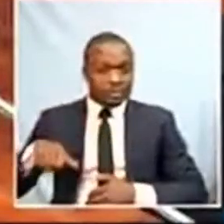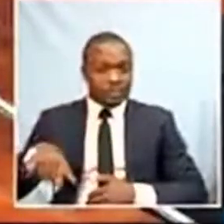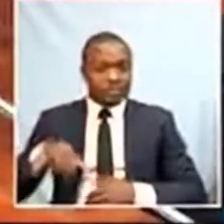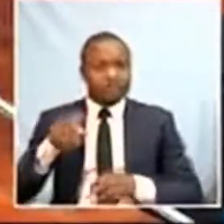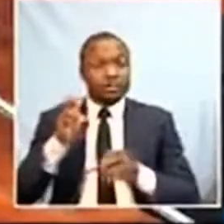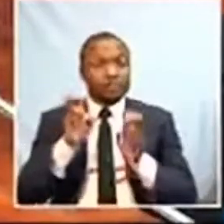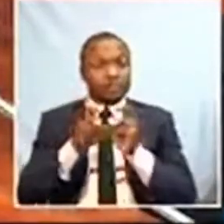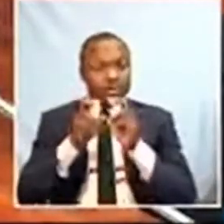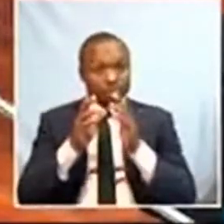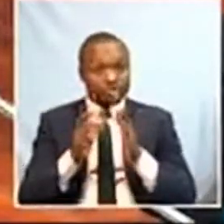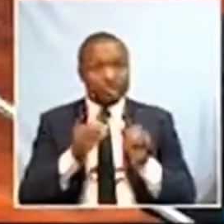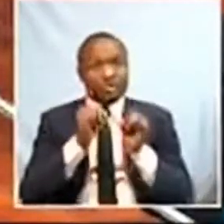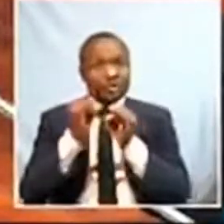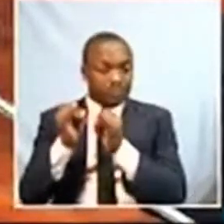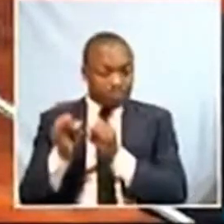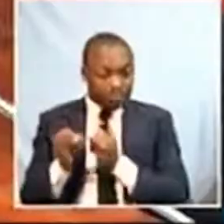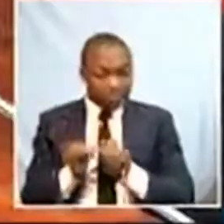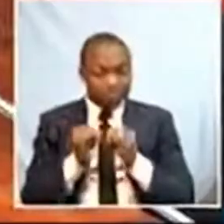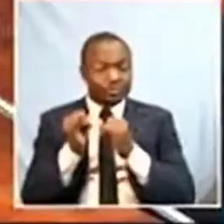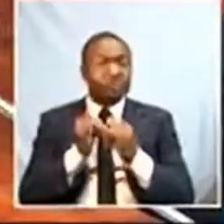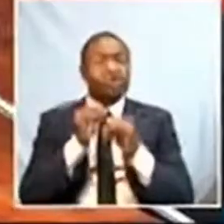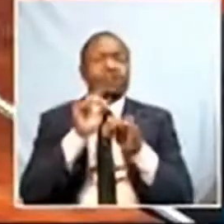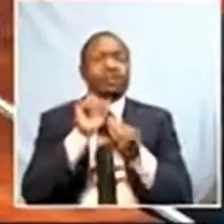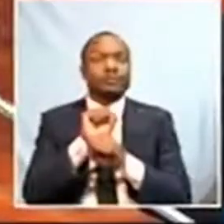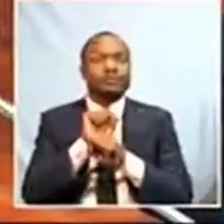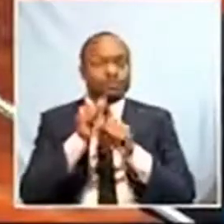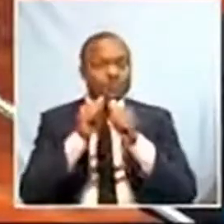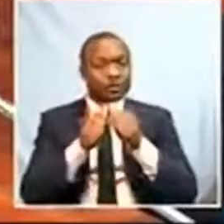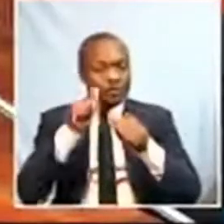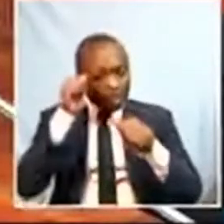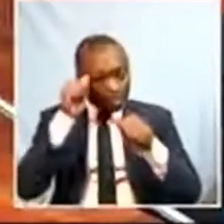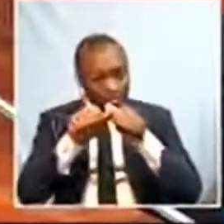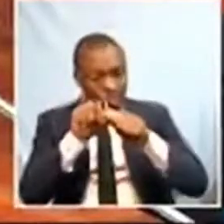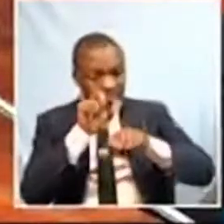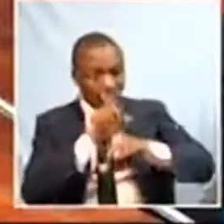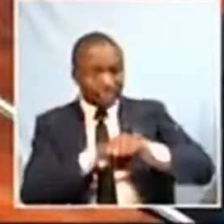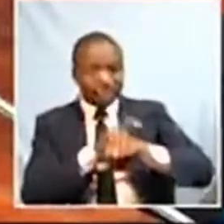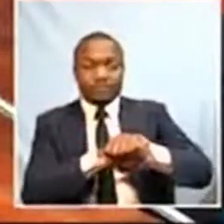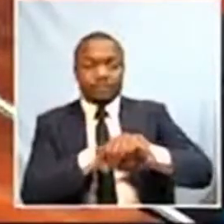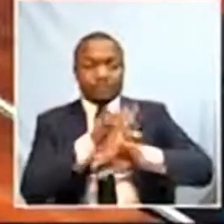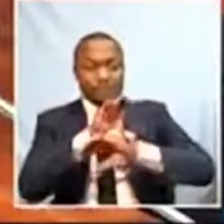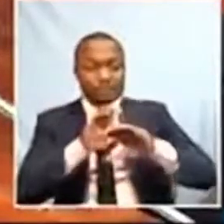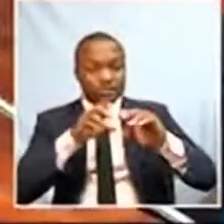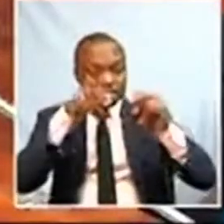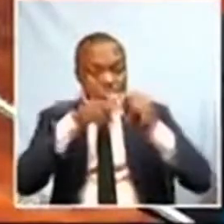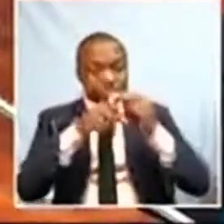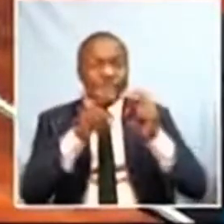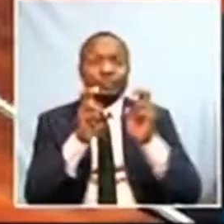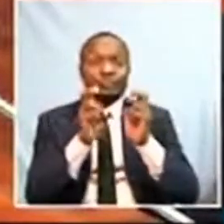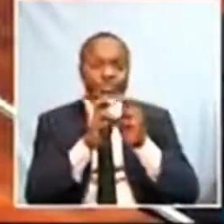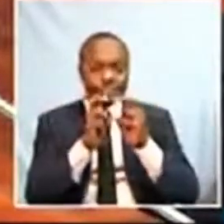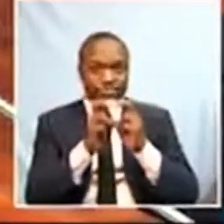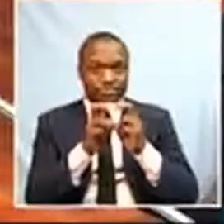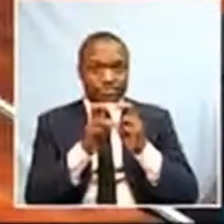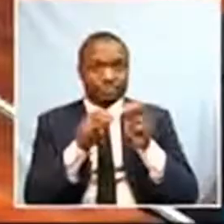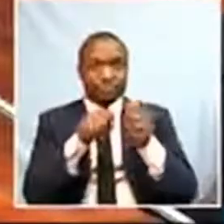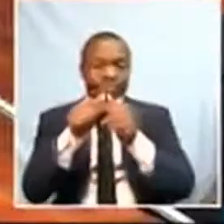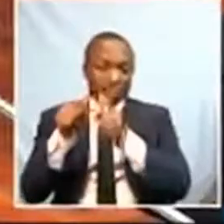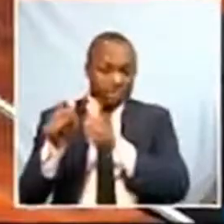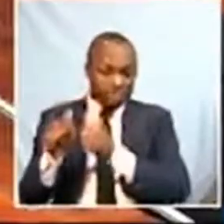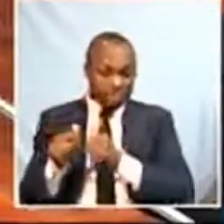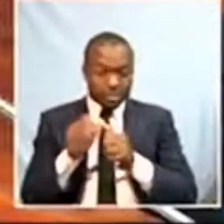the contractor to execute the works within the stipulated time frame, leading to termination of the contract. Action